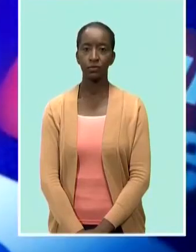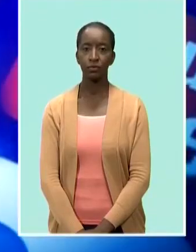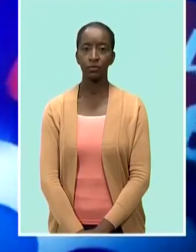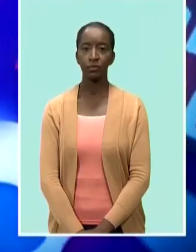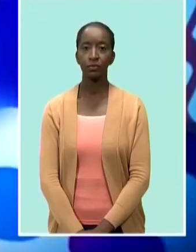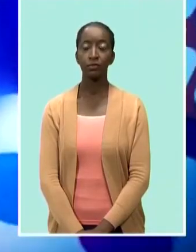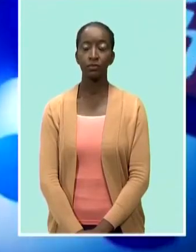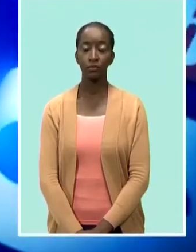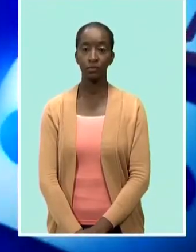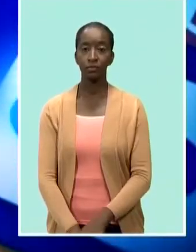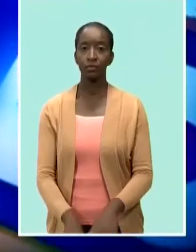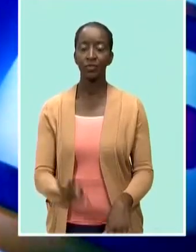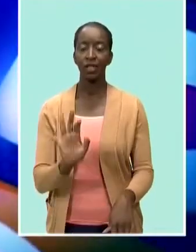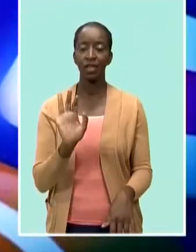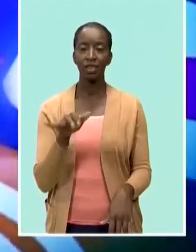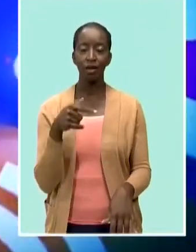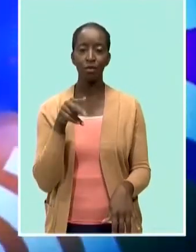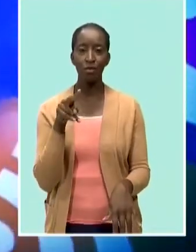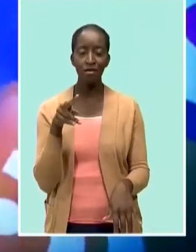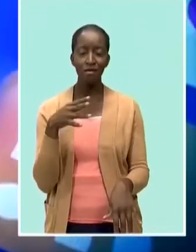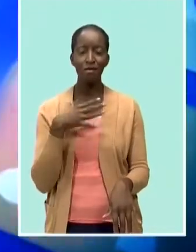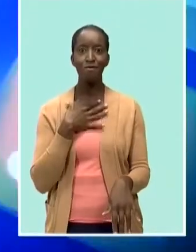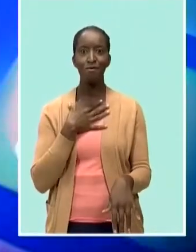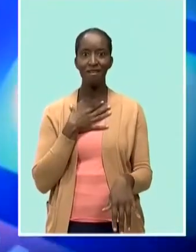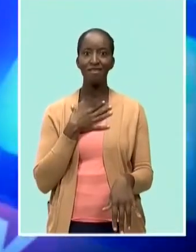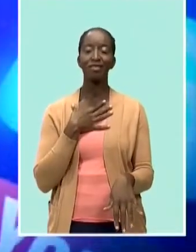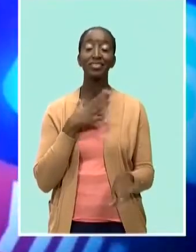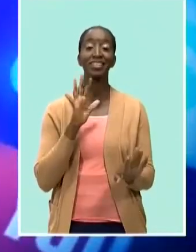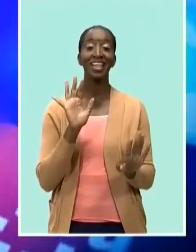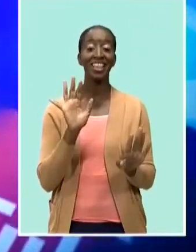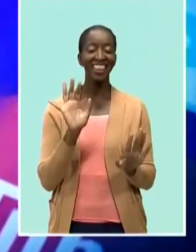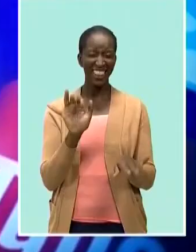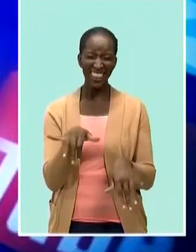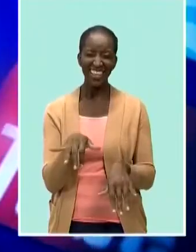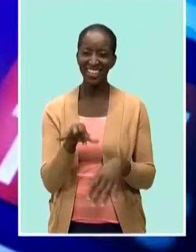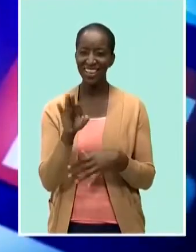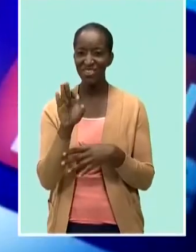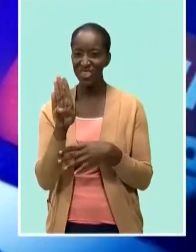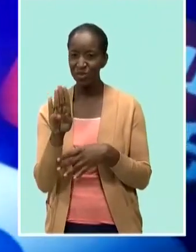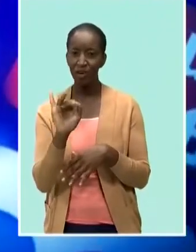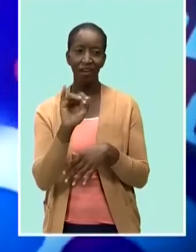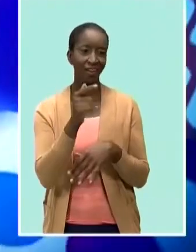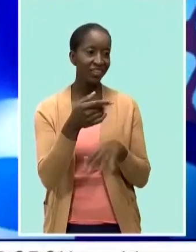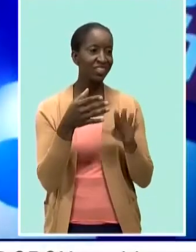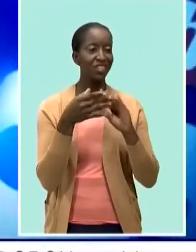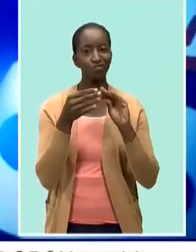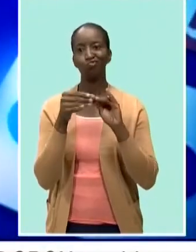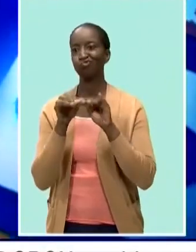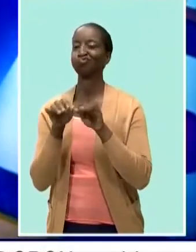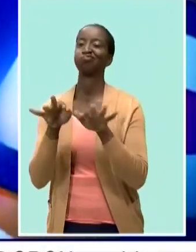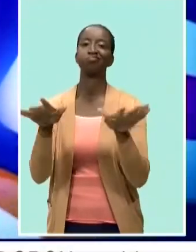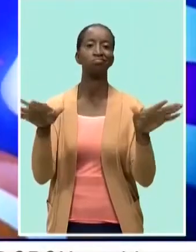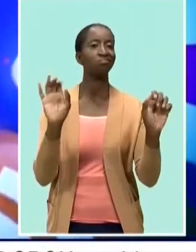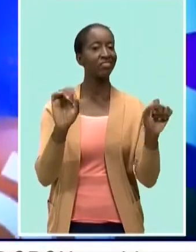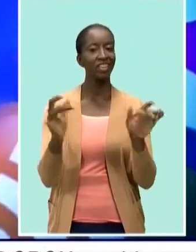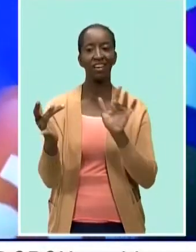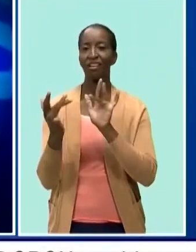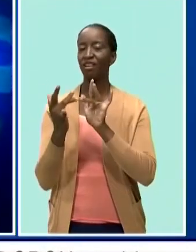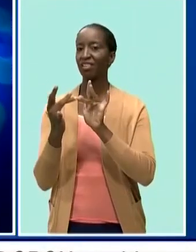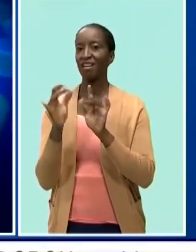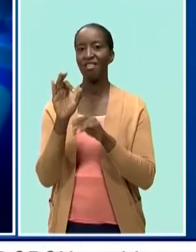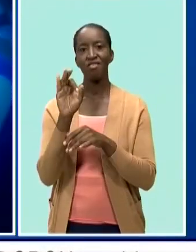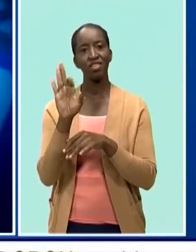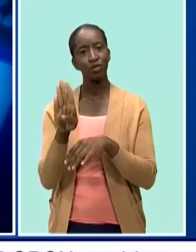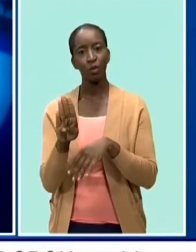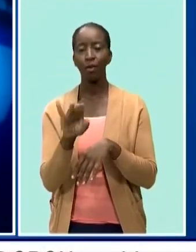Now that one is speaking to me. But anyway, that's what's trending for this evening. Now, you know you can find us easily on Facebook, Instagram,